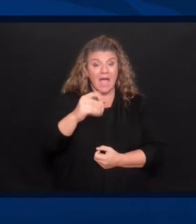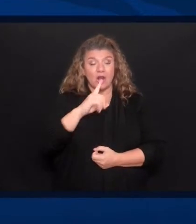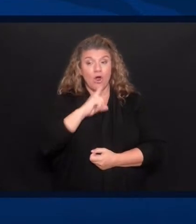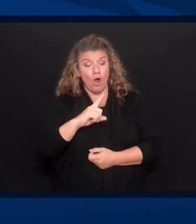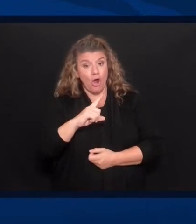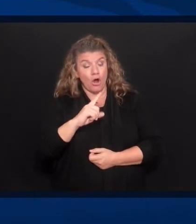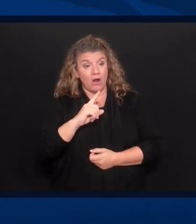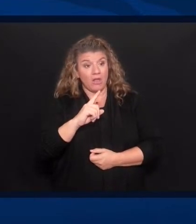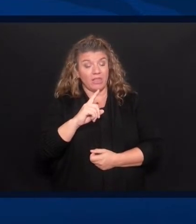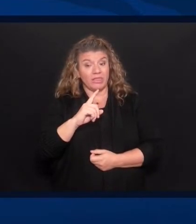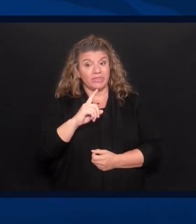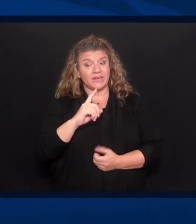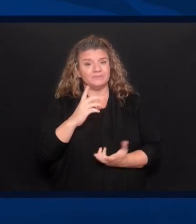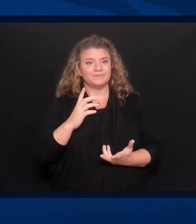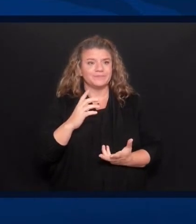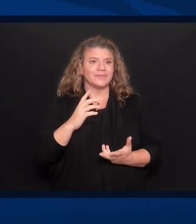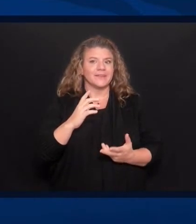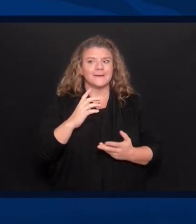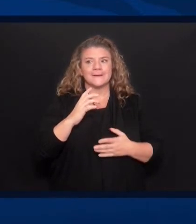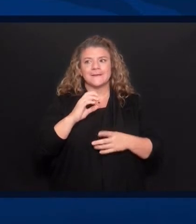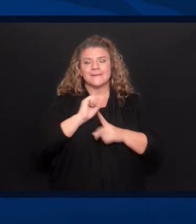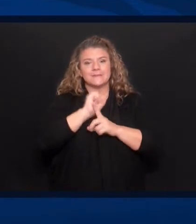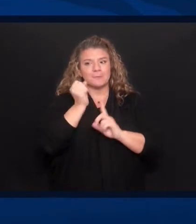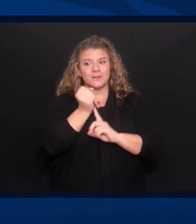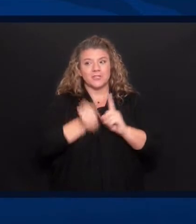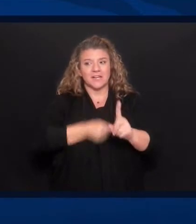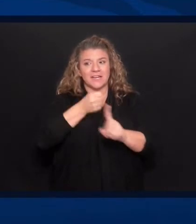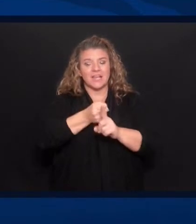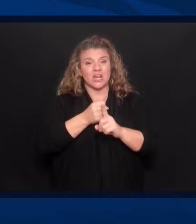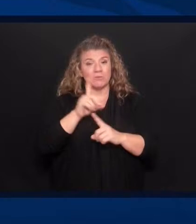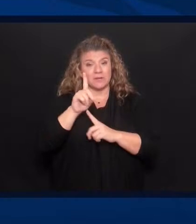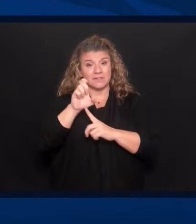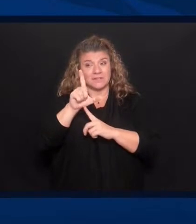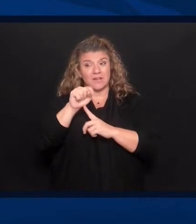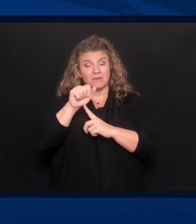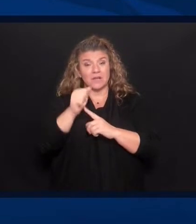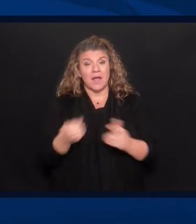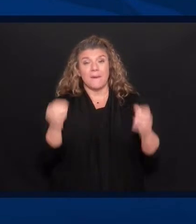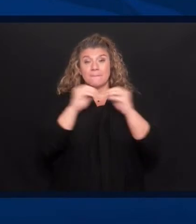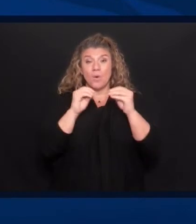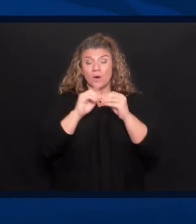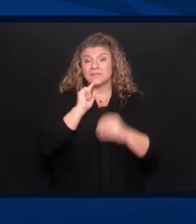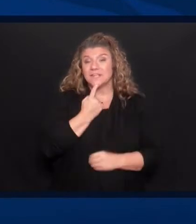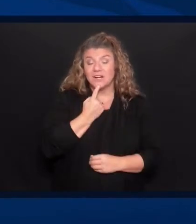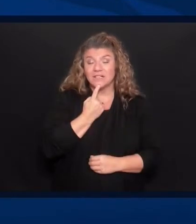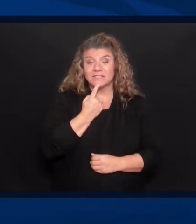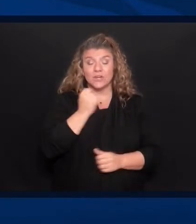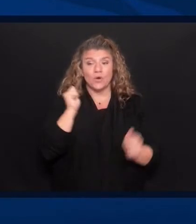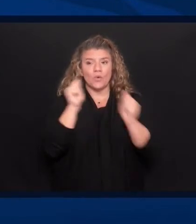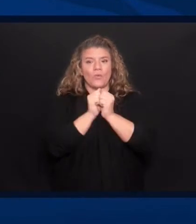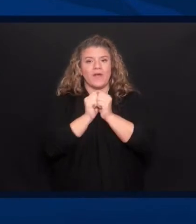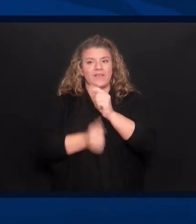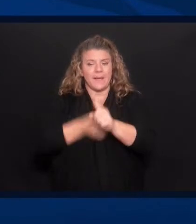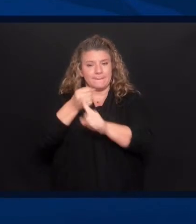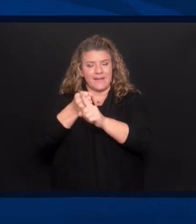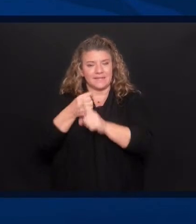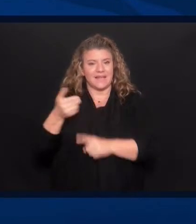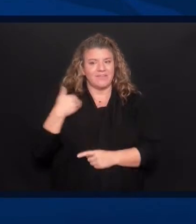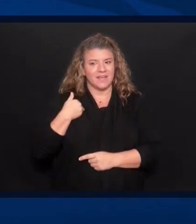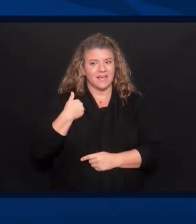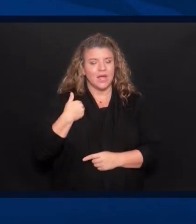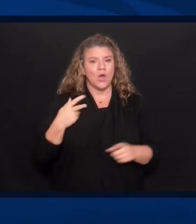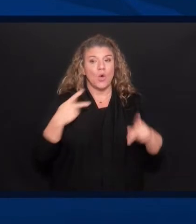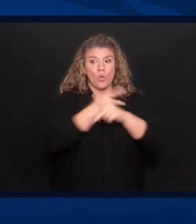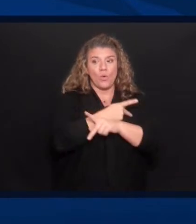the ramifications with Delta even more serious with the impact it's having worse